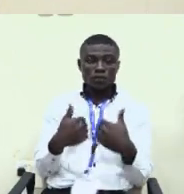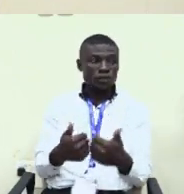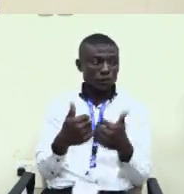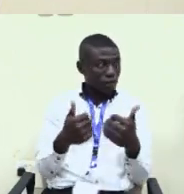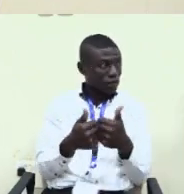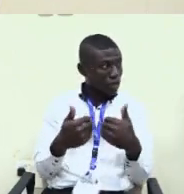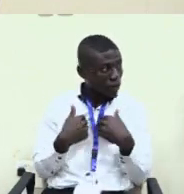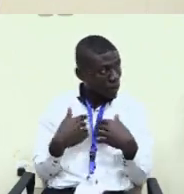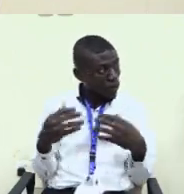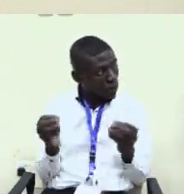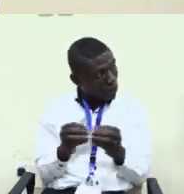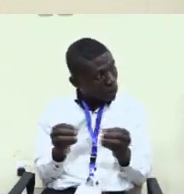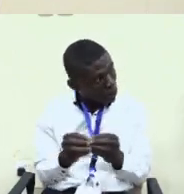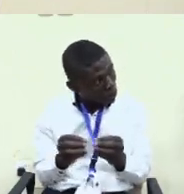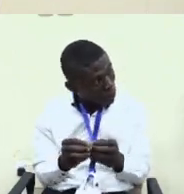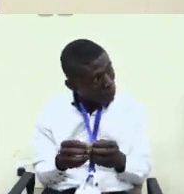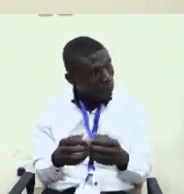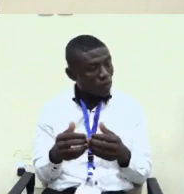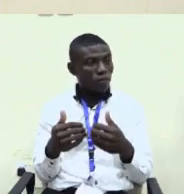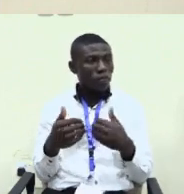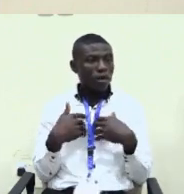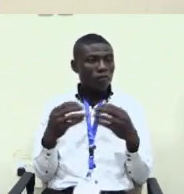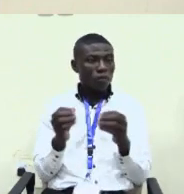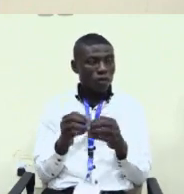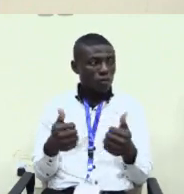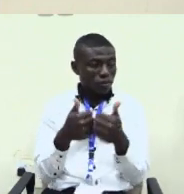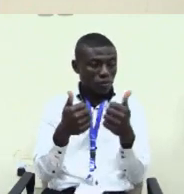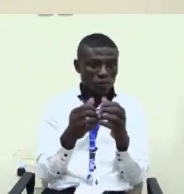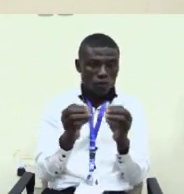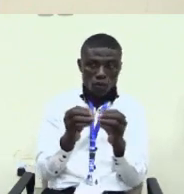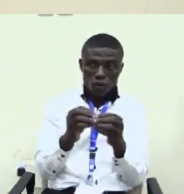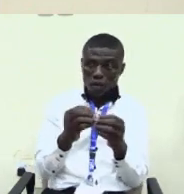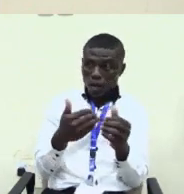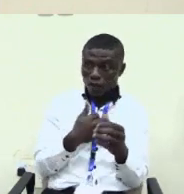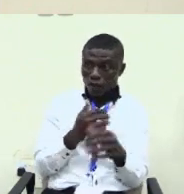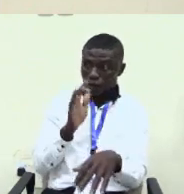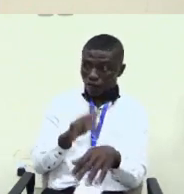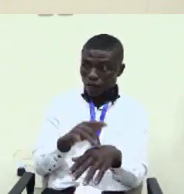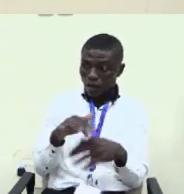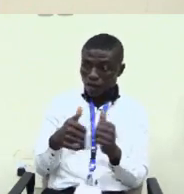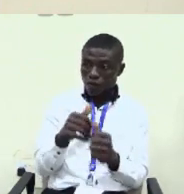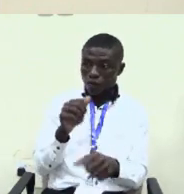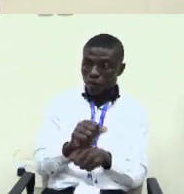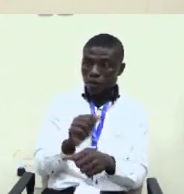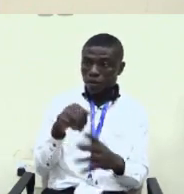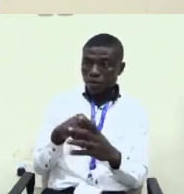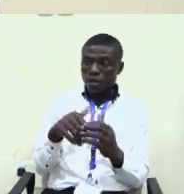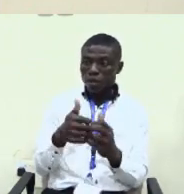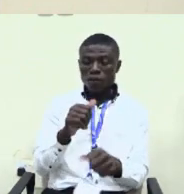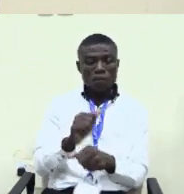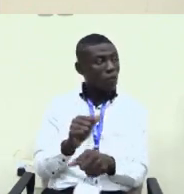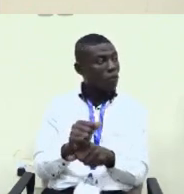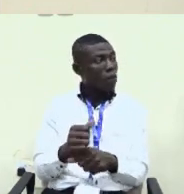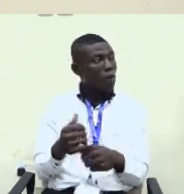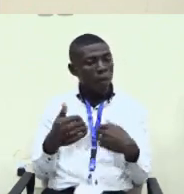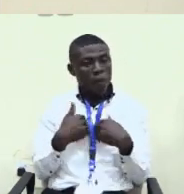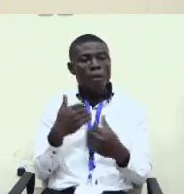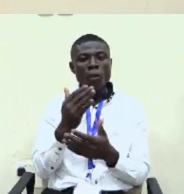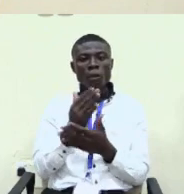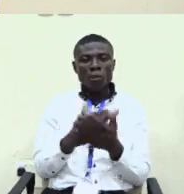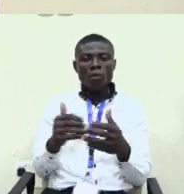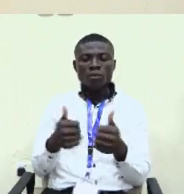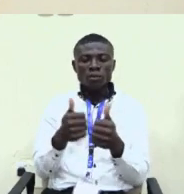yes. Yes. There That's were. what I wanted to ask you. Were there any challenges, and Yes. did that affect the interventions in any way? Well, there were